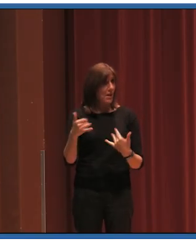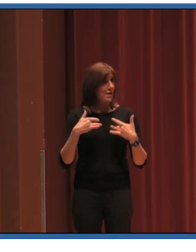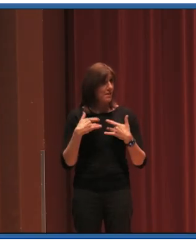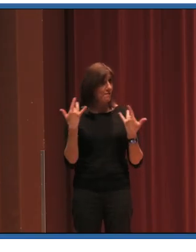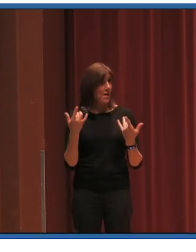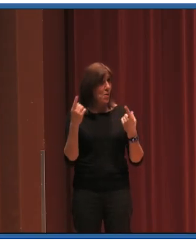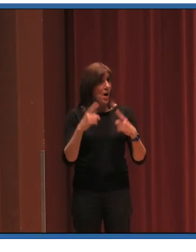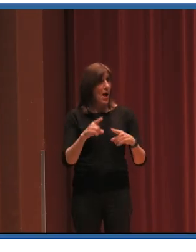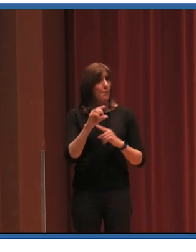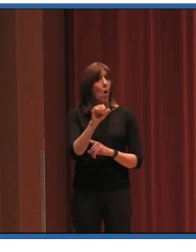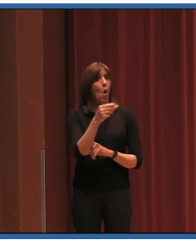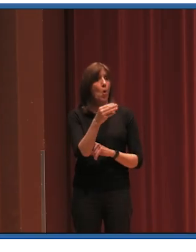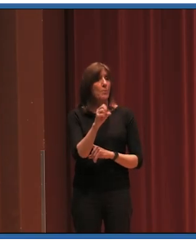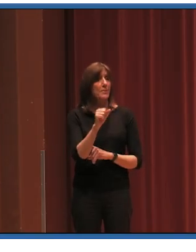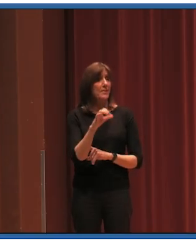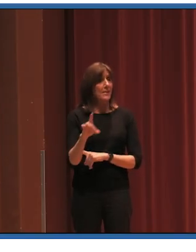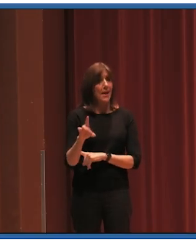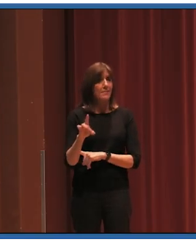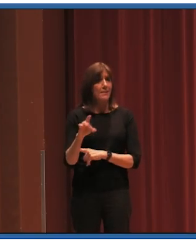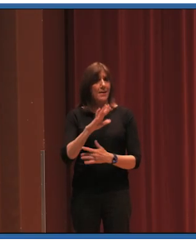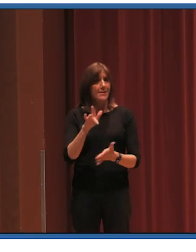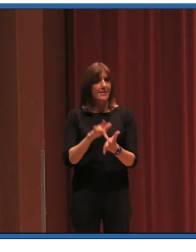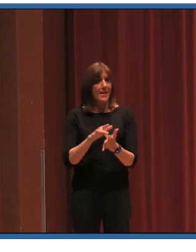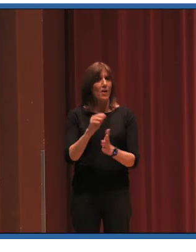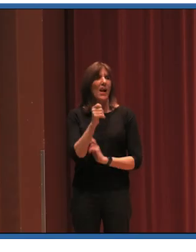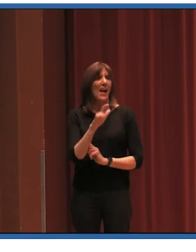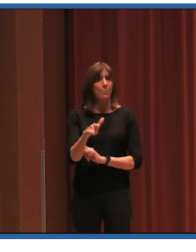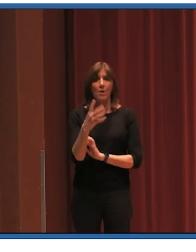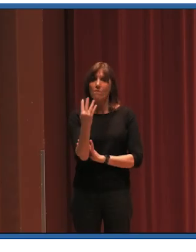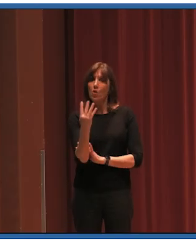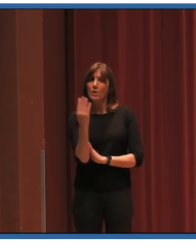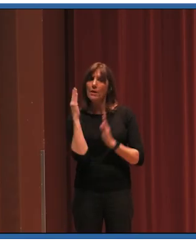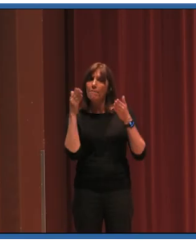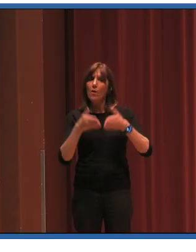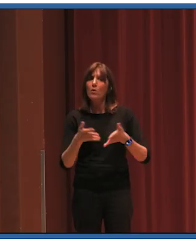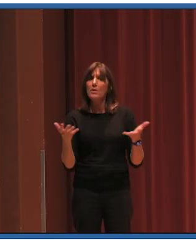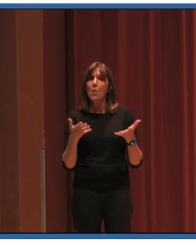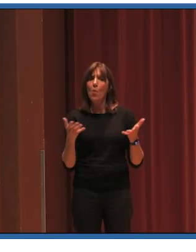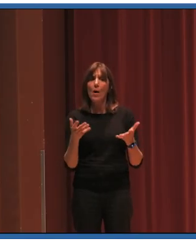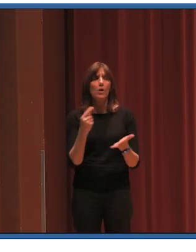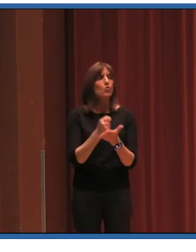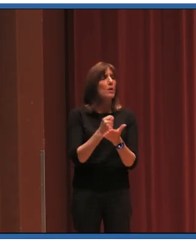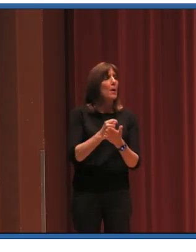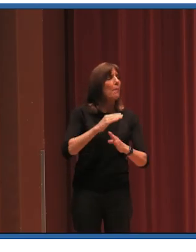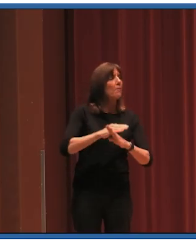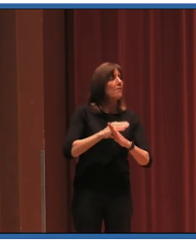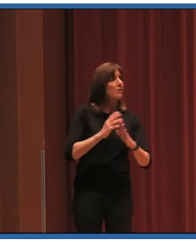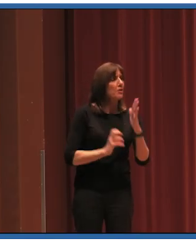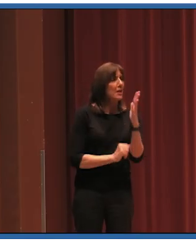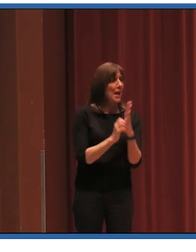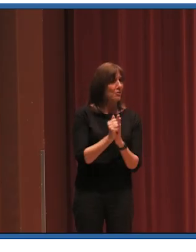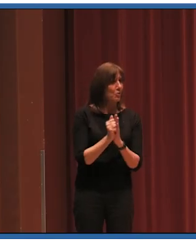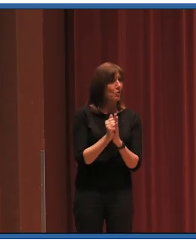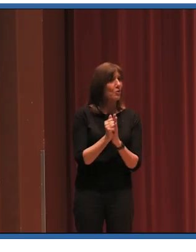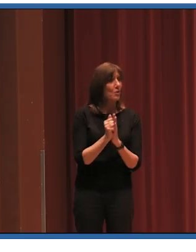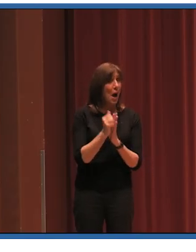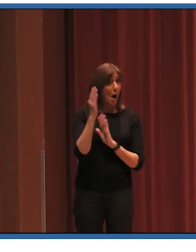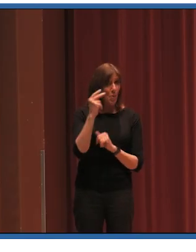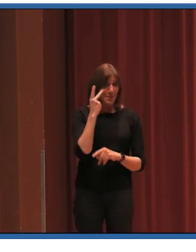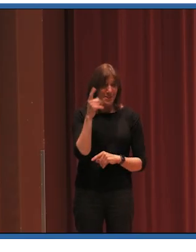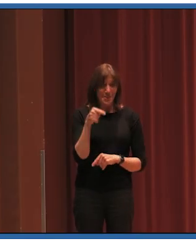place in the Olmsted Center here on Drake's campus on April 14th, will focus on the treatment and prevention of cancer. I hope to see you